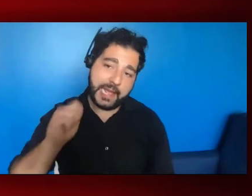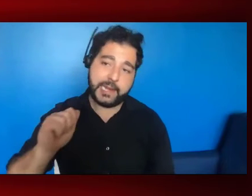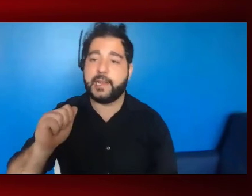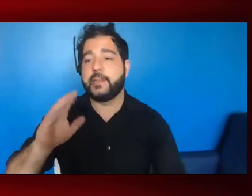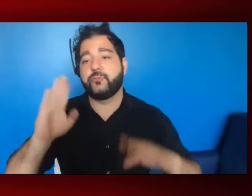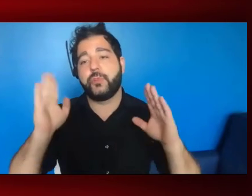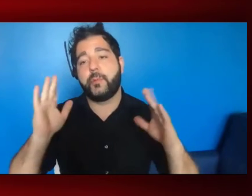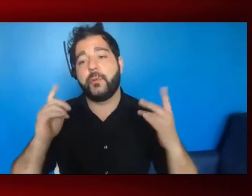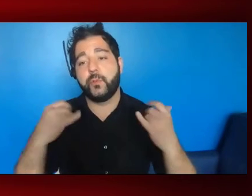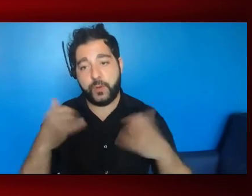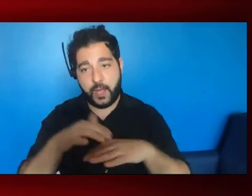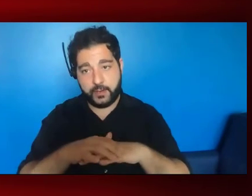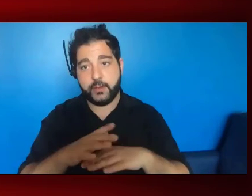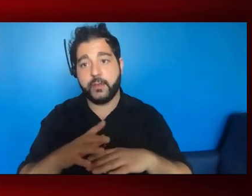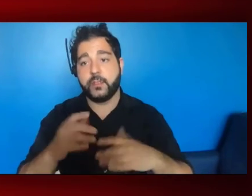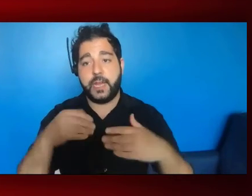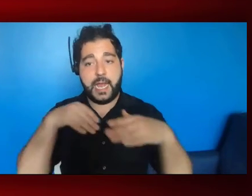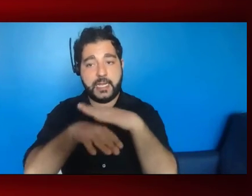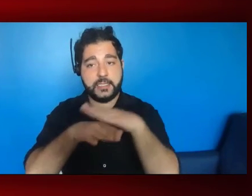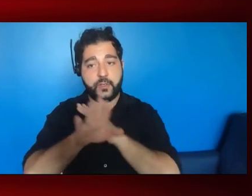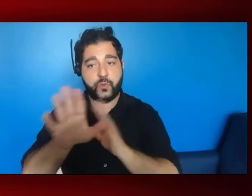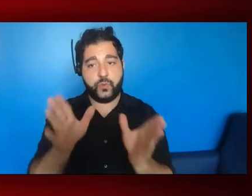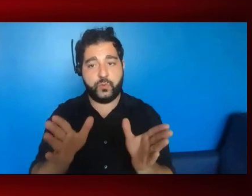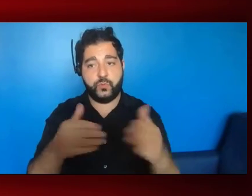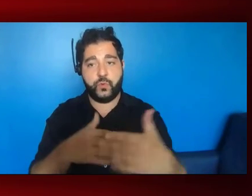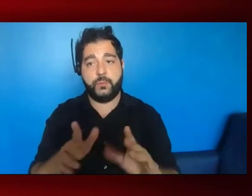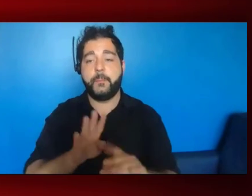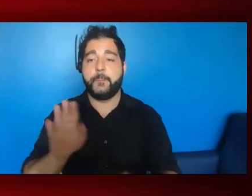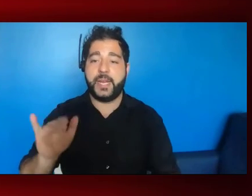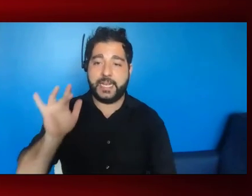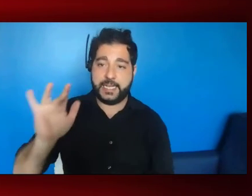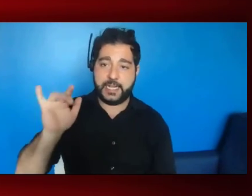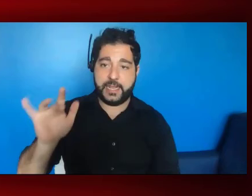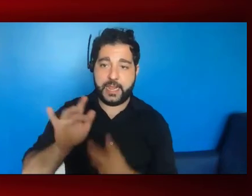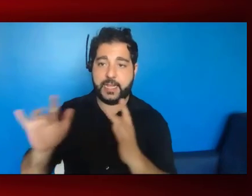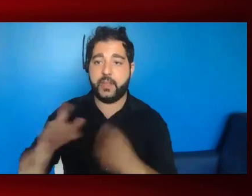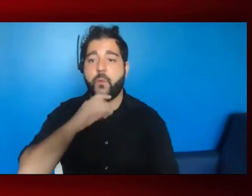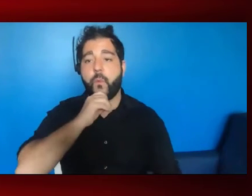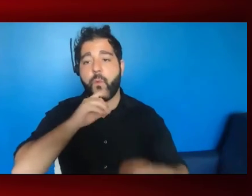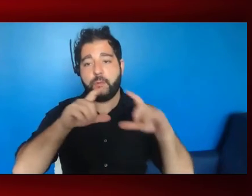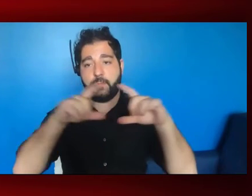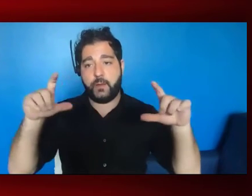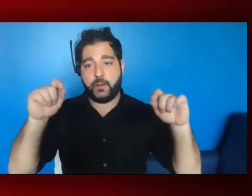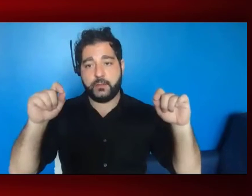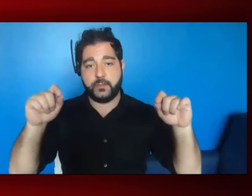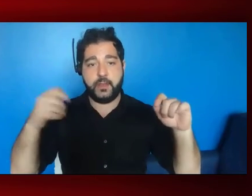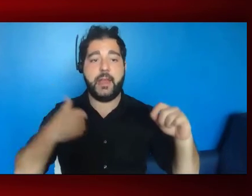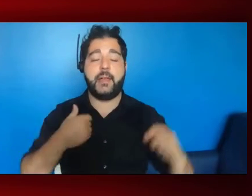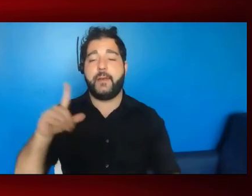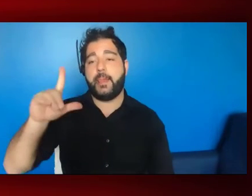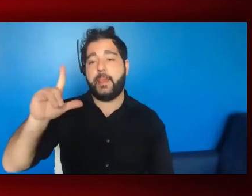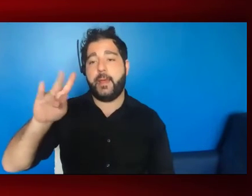If you have any trouble this evening getting into your room by clicking on that link in the orange box, there is live